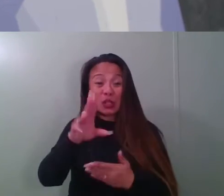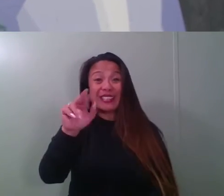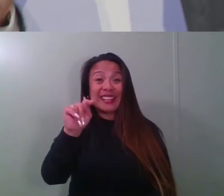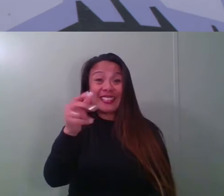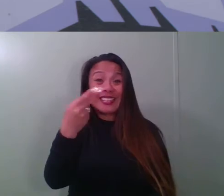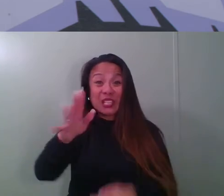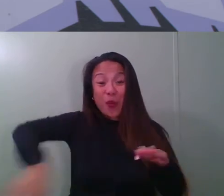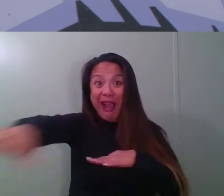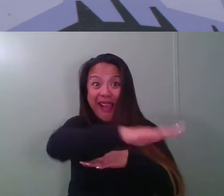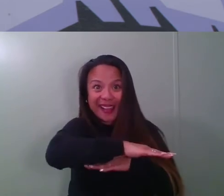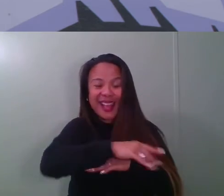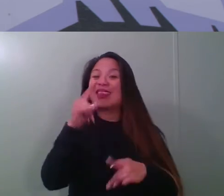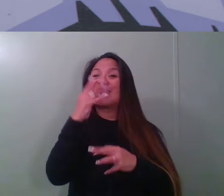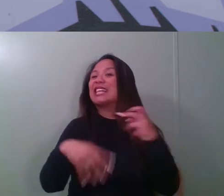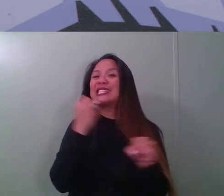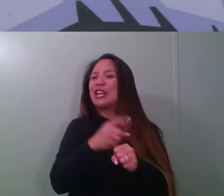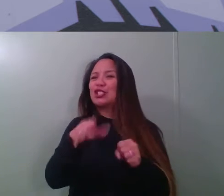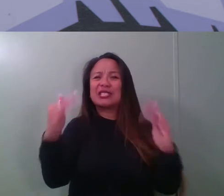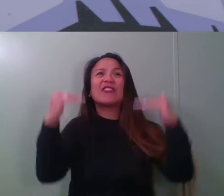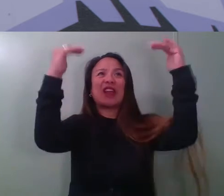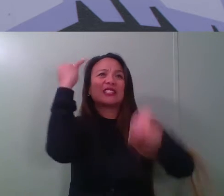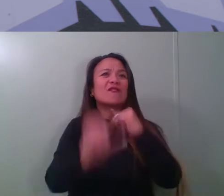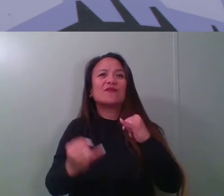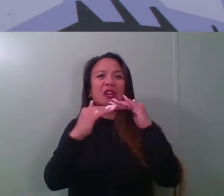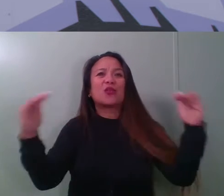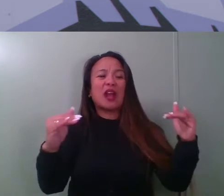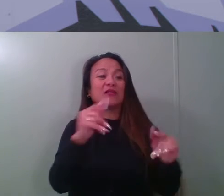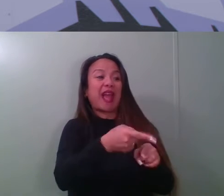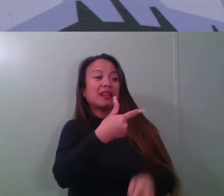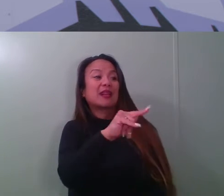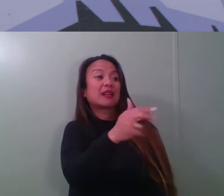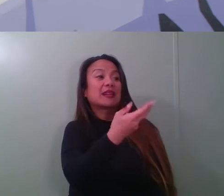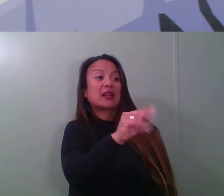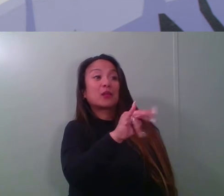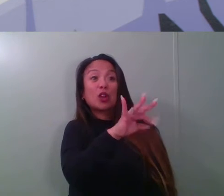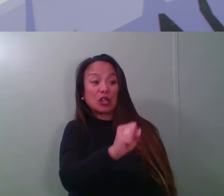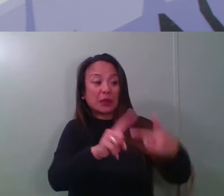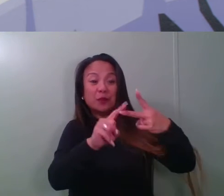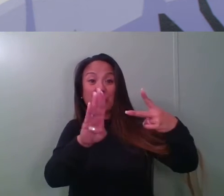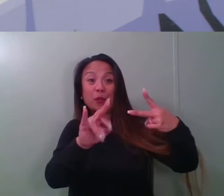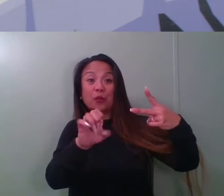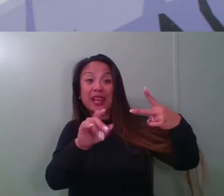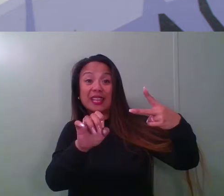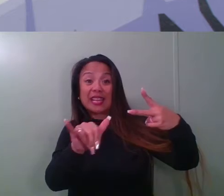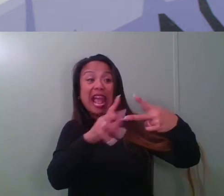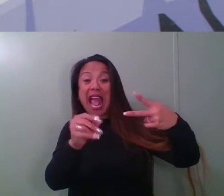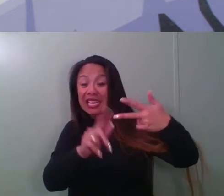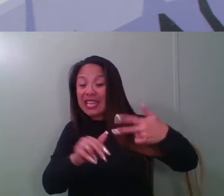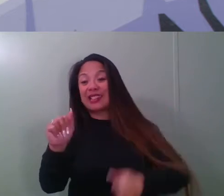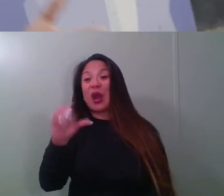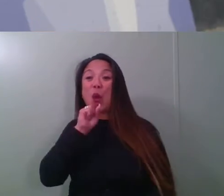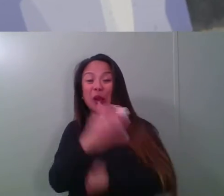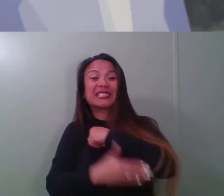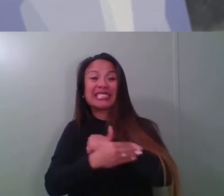years. Last year, she finished in the top 25 students nationwide. This year, she has advanced to the final